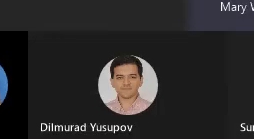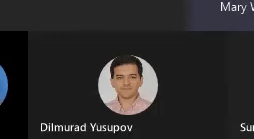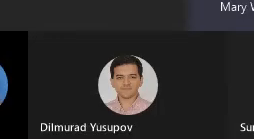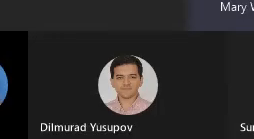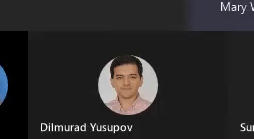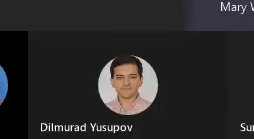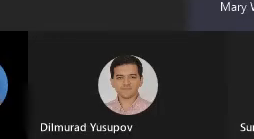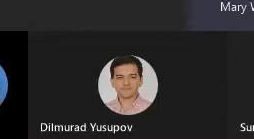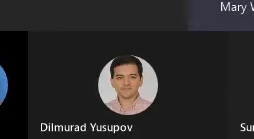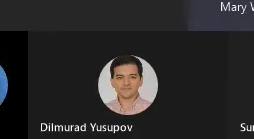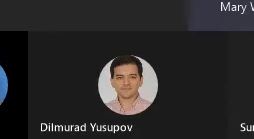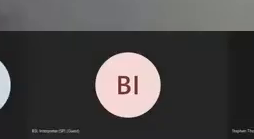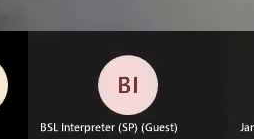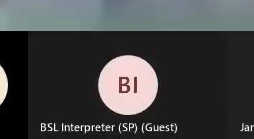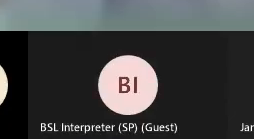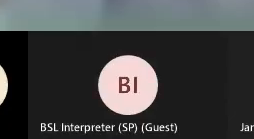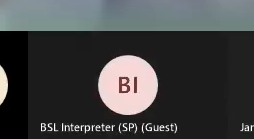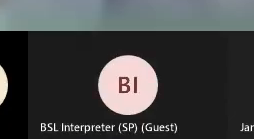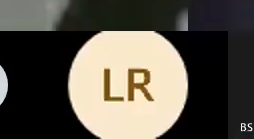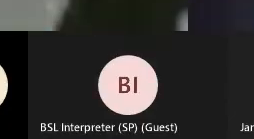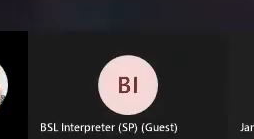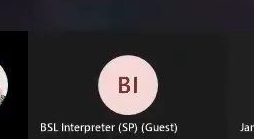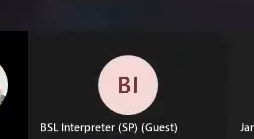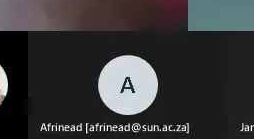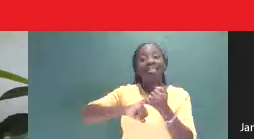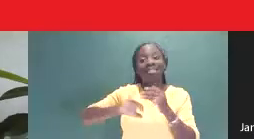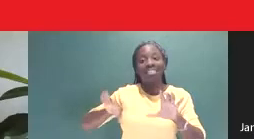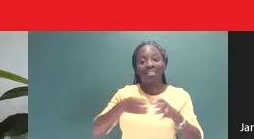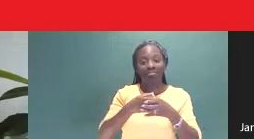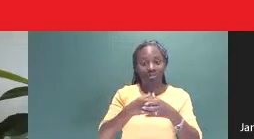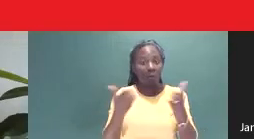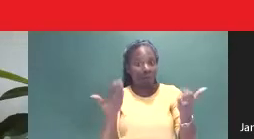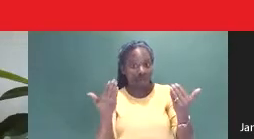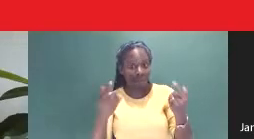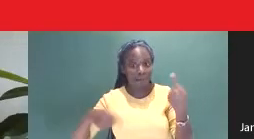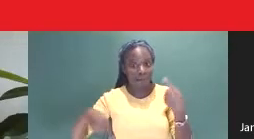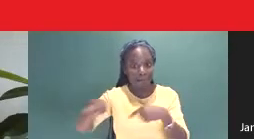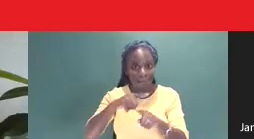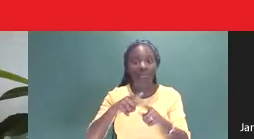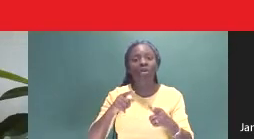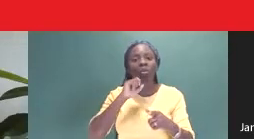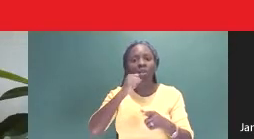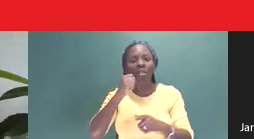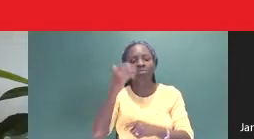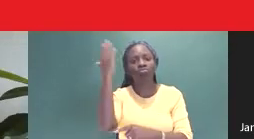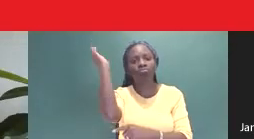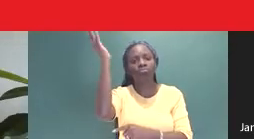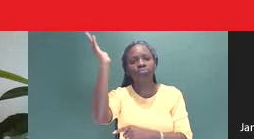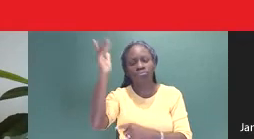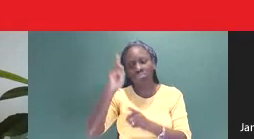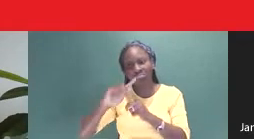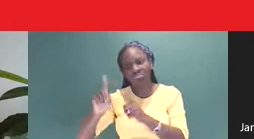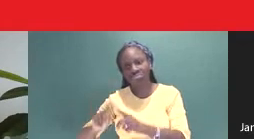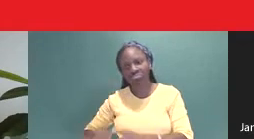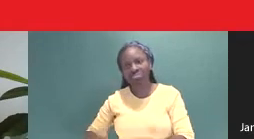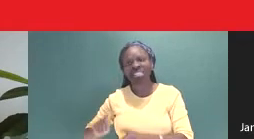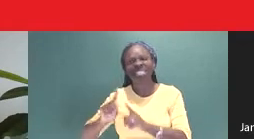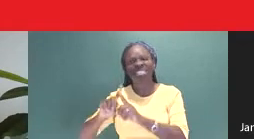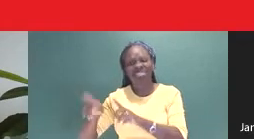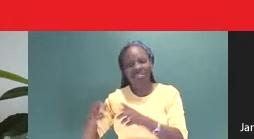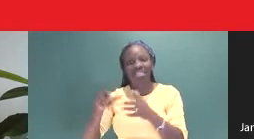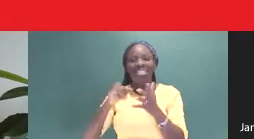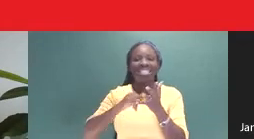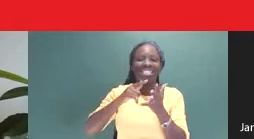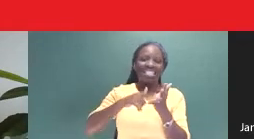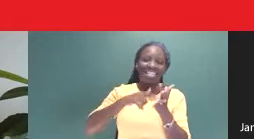disability team. Very pleased to welcome you all. We're going to have talks from some members of our team, Stephen and